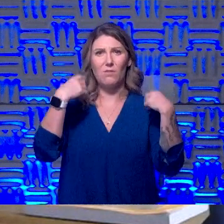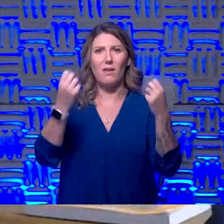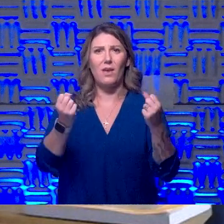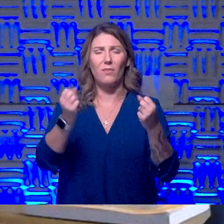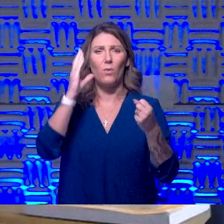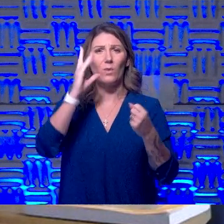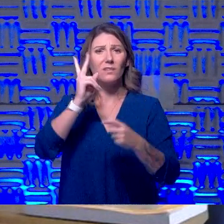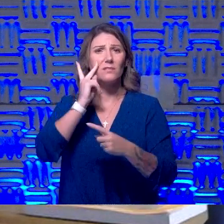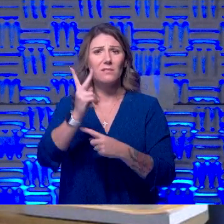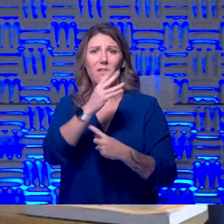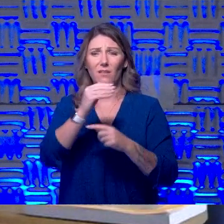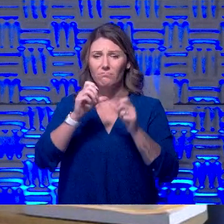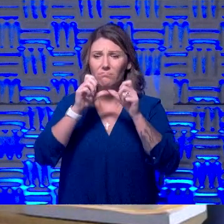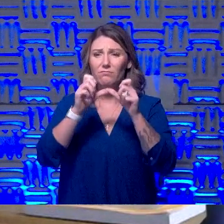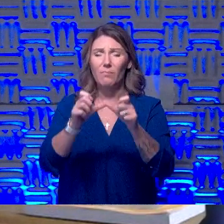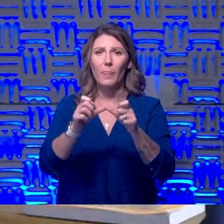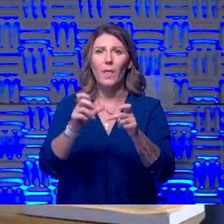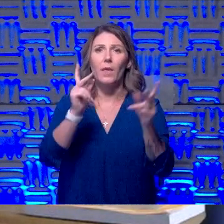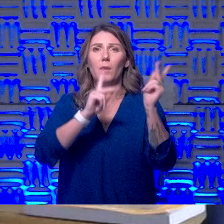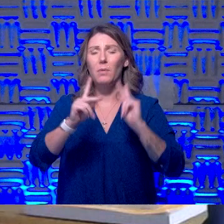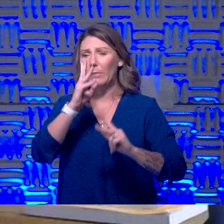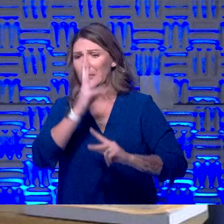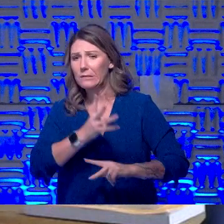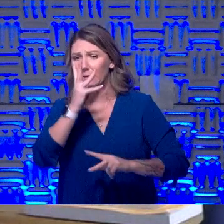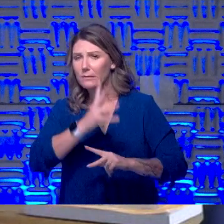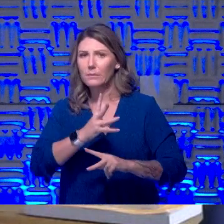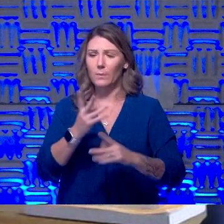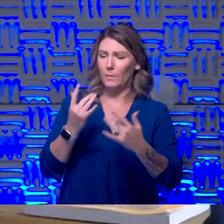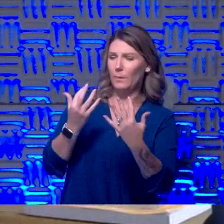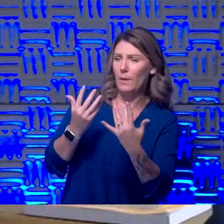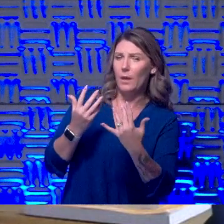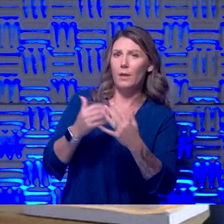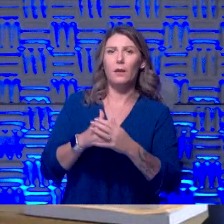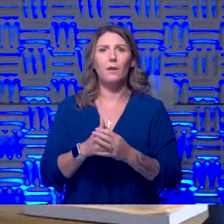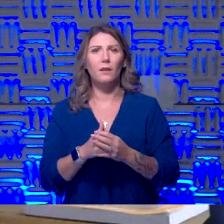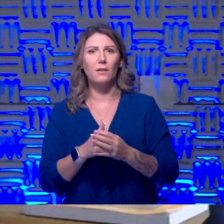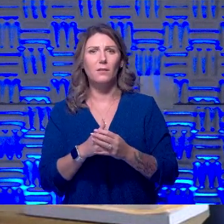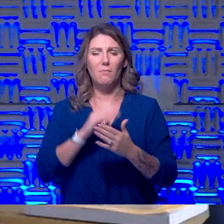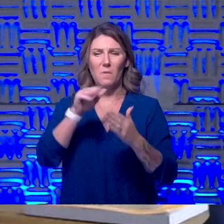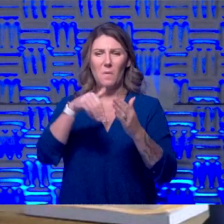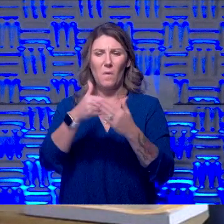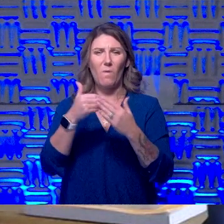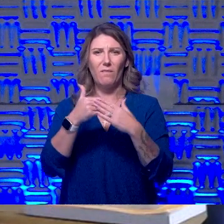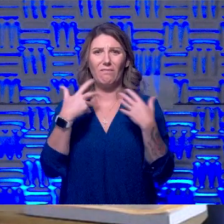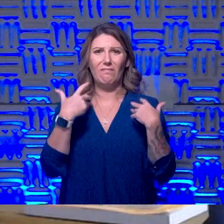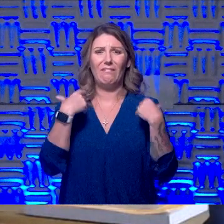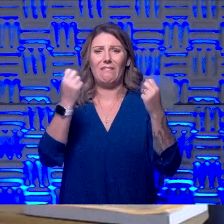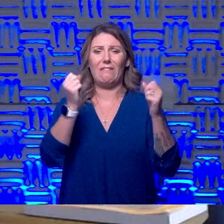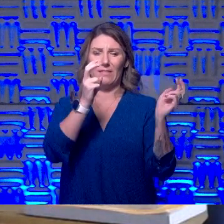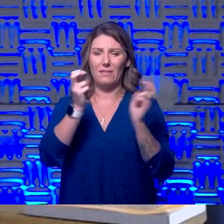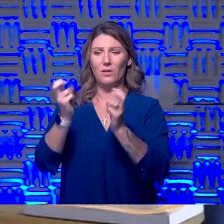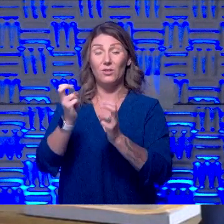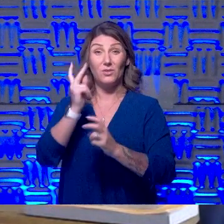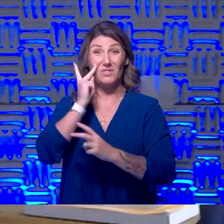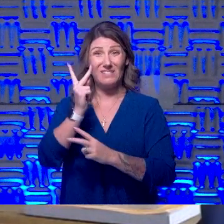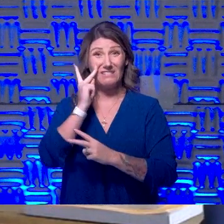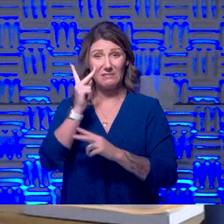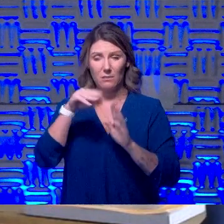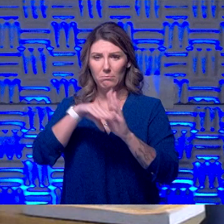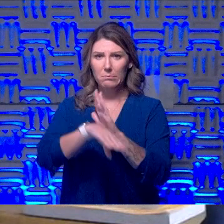to continue to see. People putting things off, the behavioral health issues that we see as a result of this.